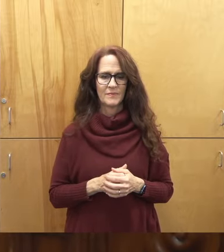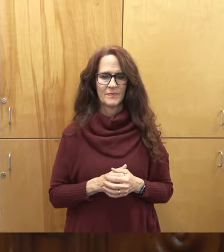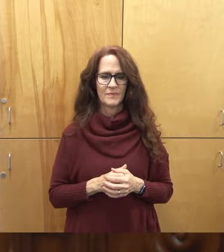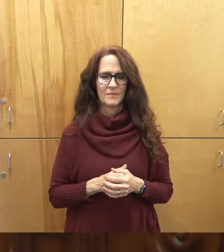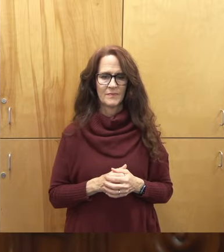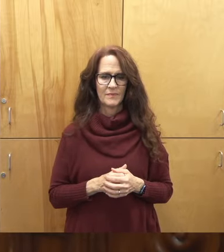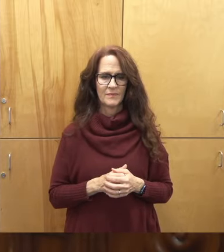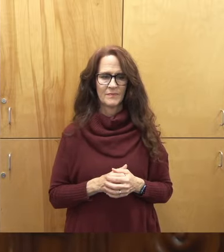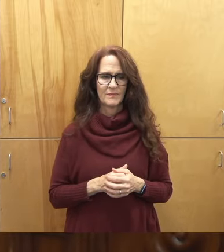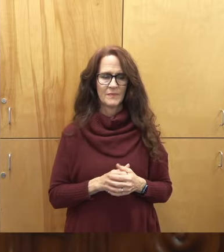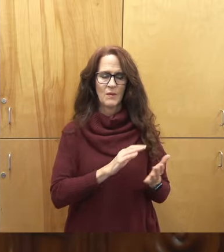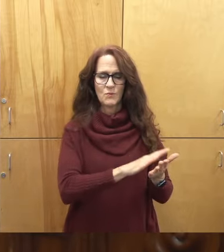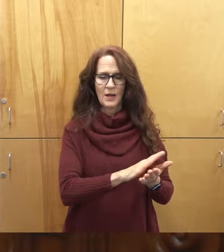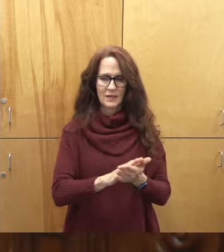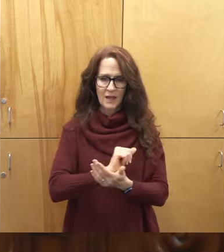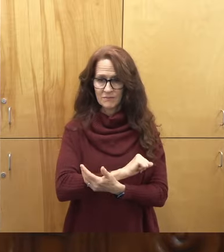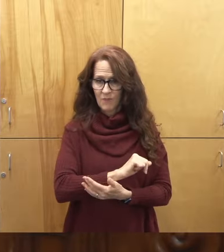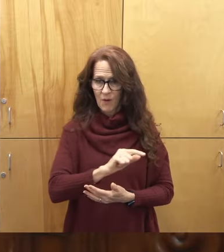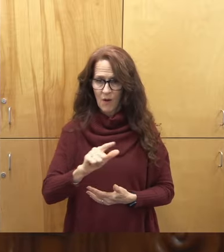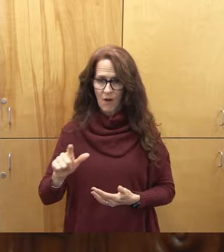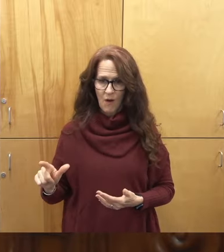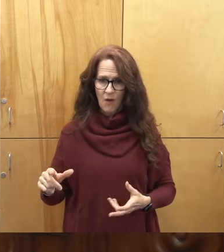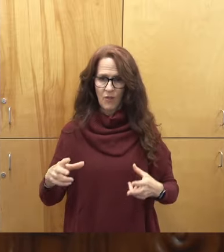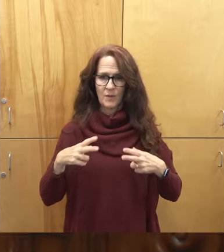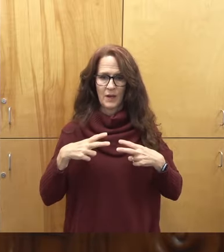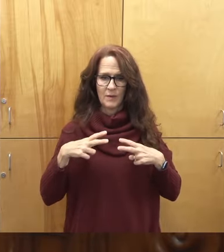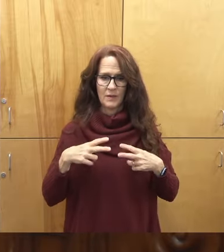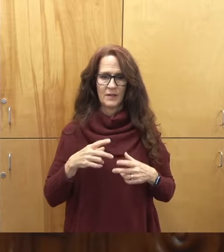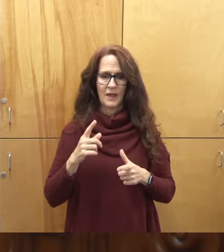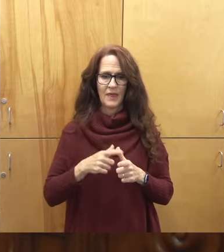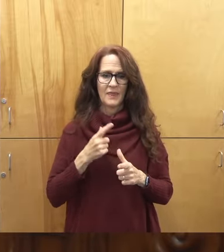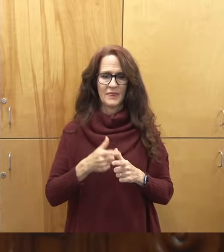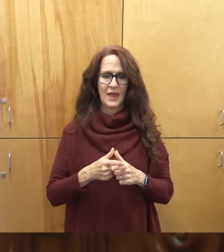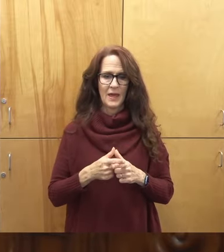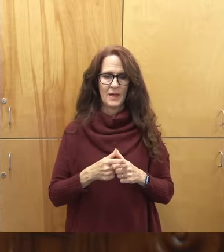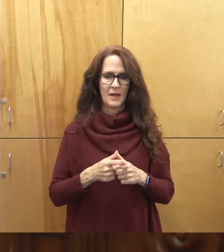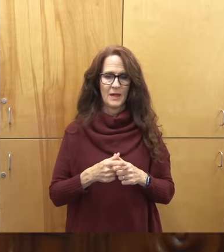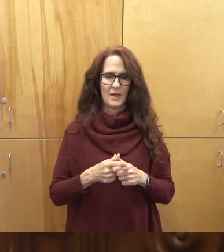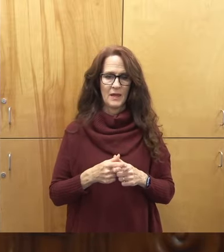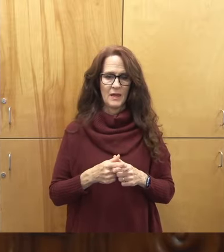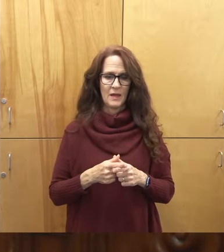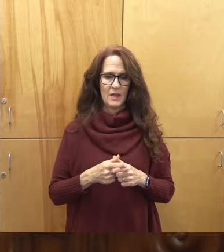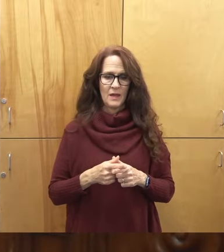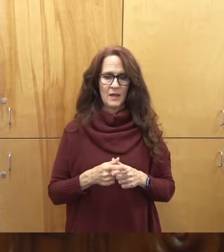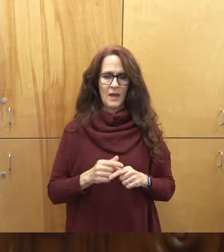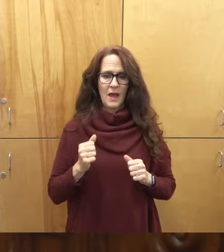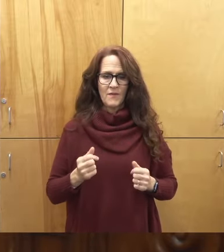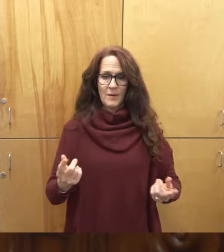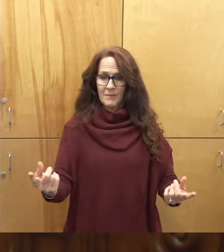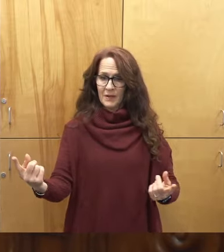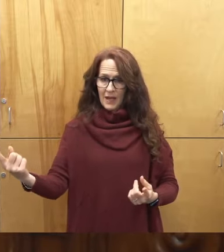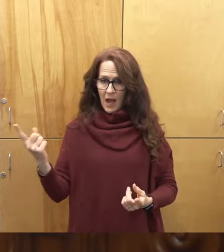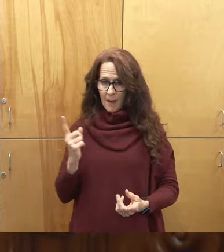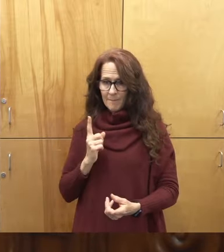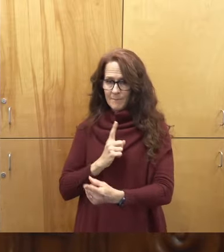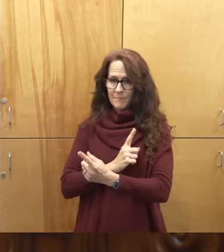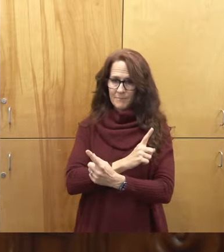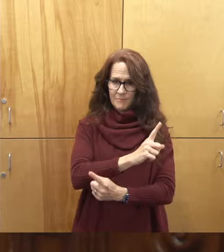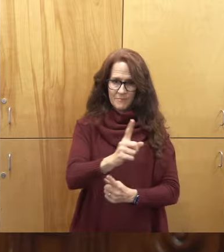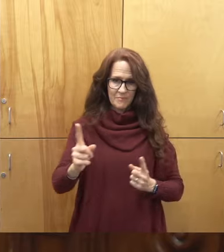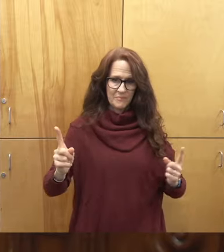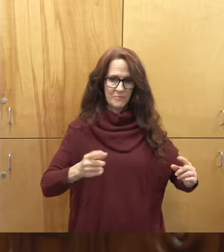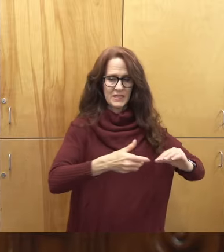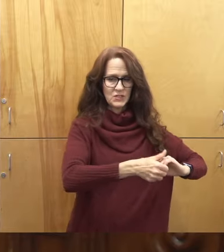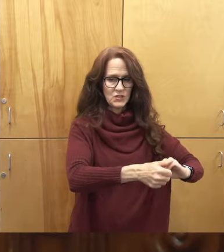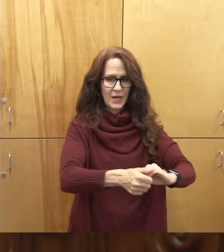after we recognize all the retirees, then we'll take time to have them come one at a time, shake hands,